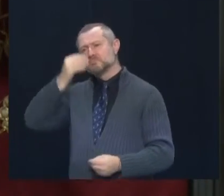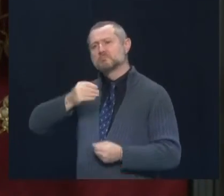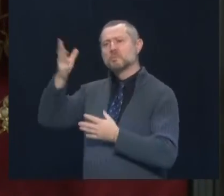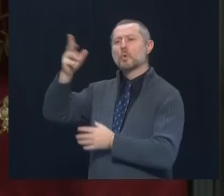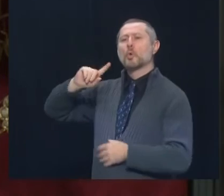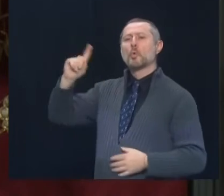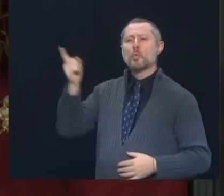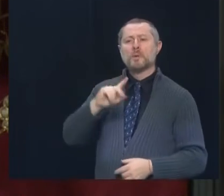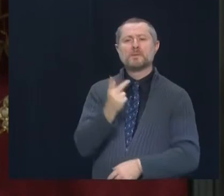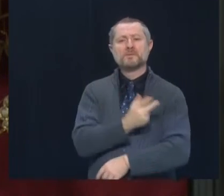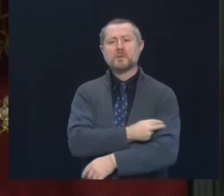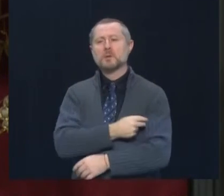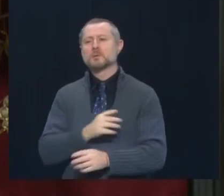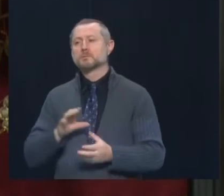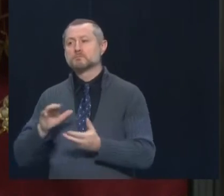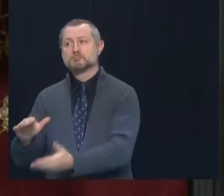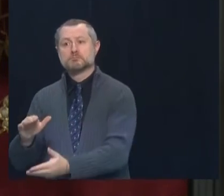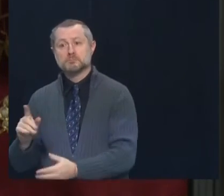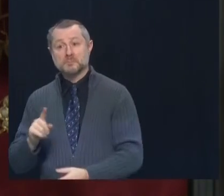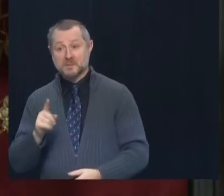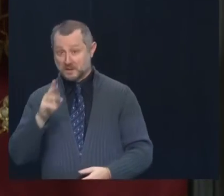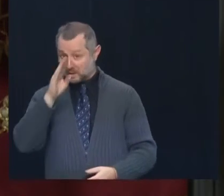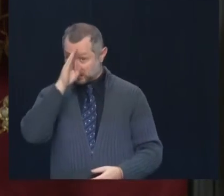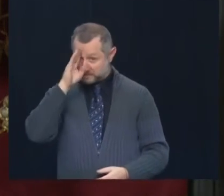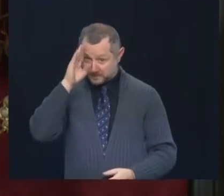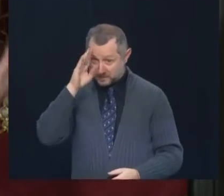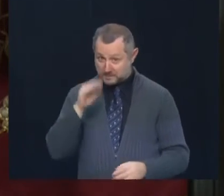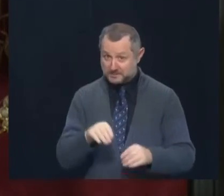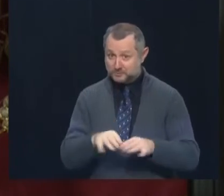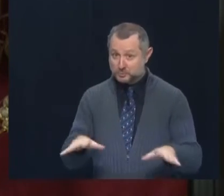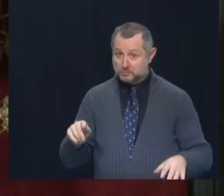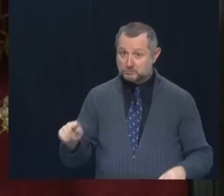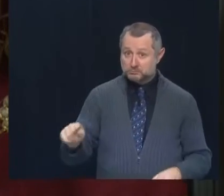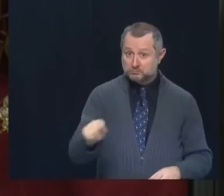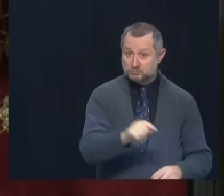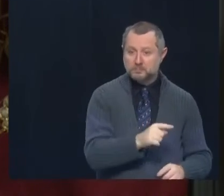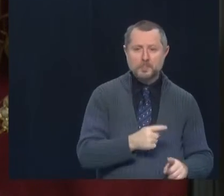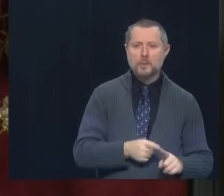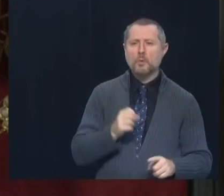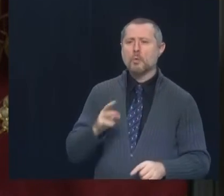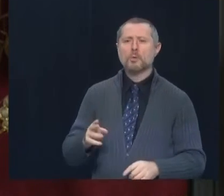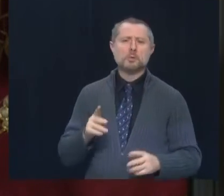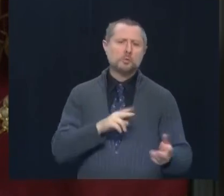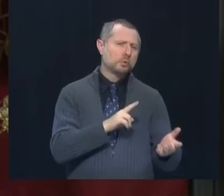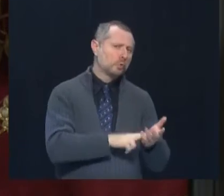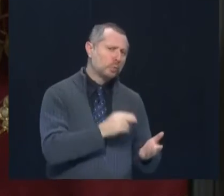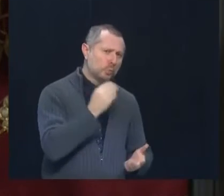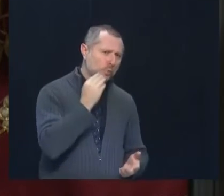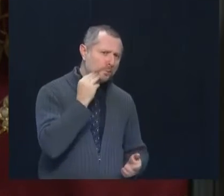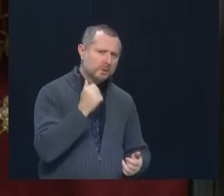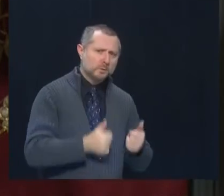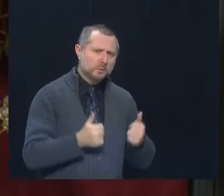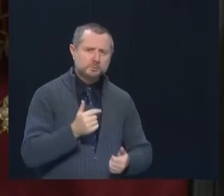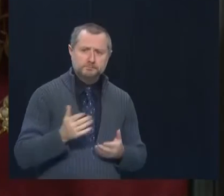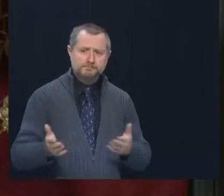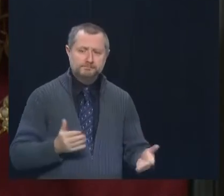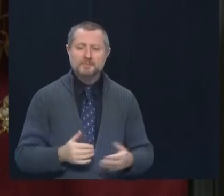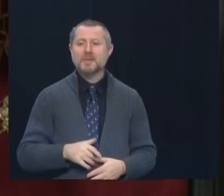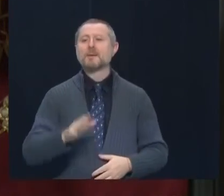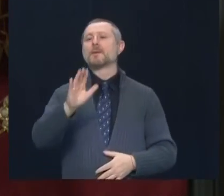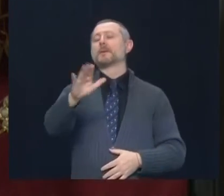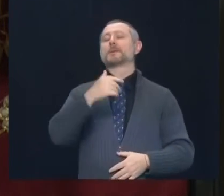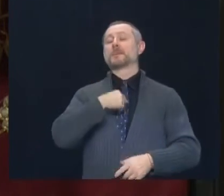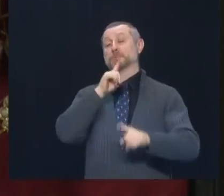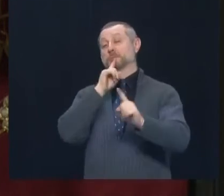our hospitals going to be a main distribution point? What percentage will go to hospitals versus nursing homes? In that first part, it was healthcare workers and the long-term